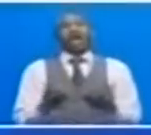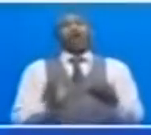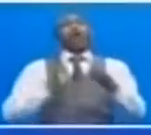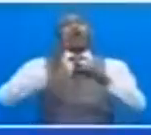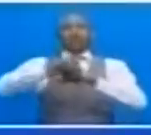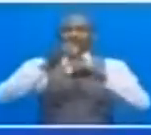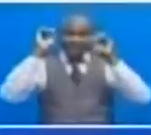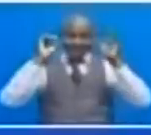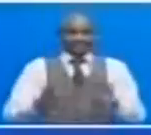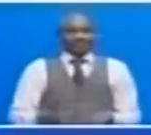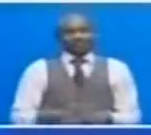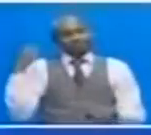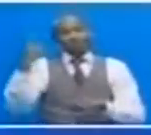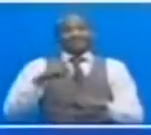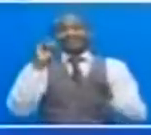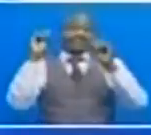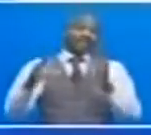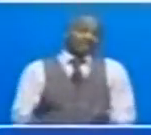than teachers,